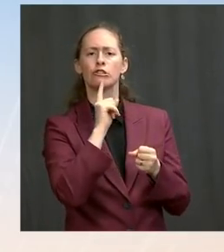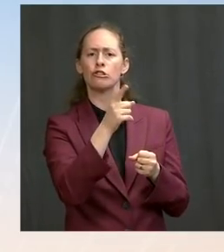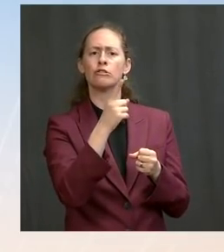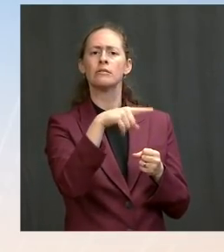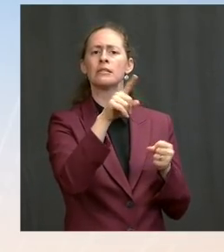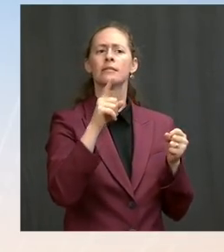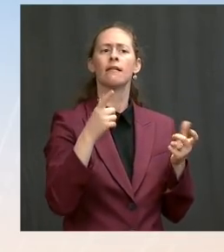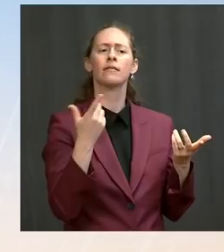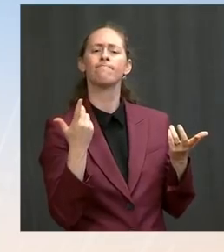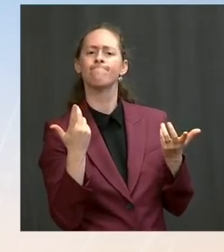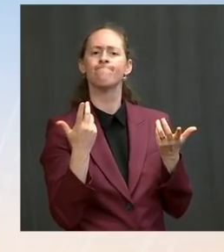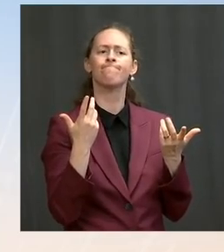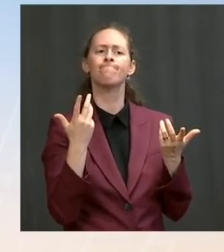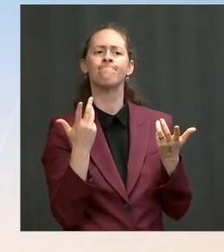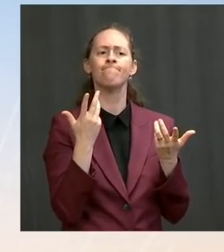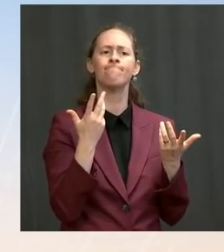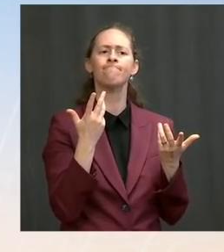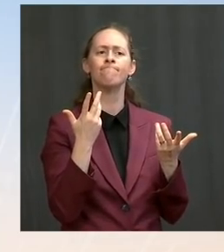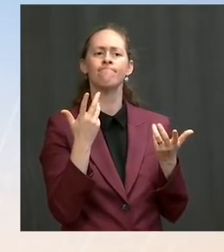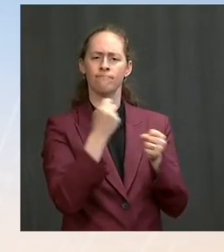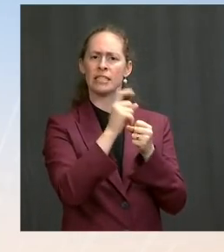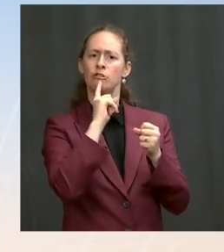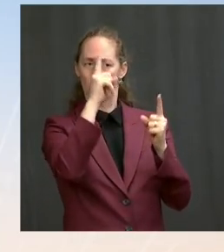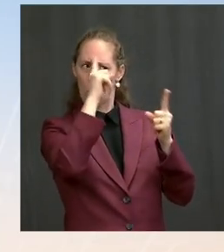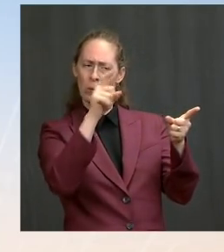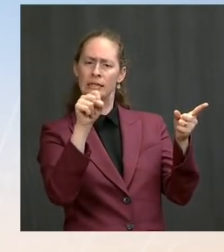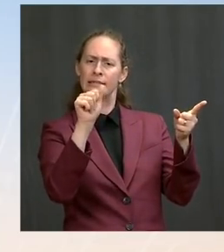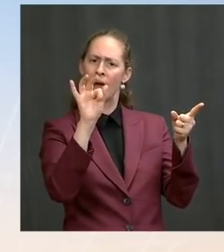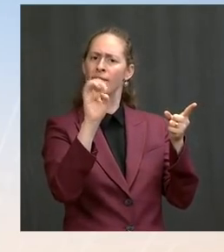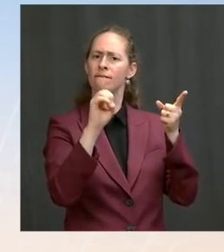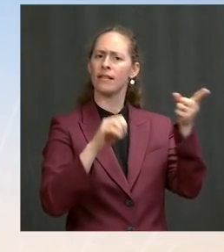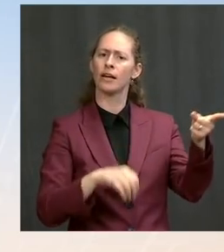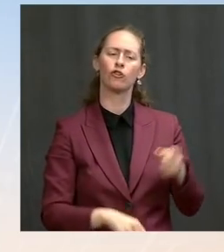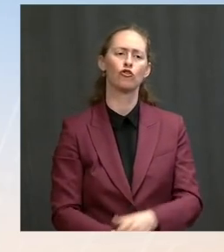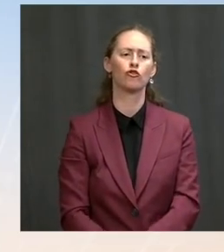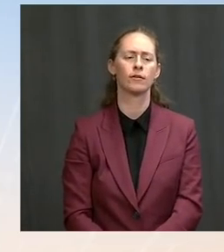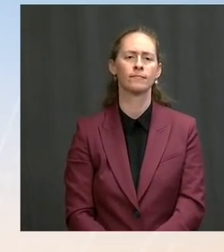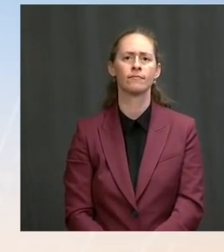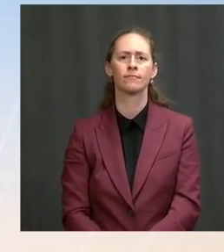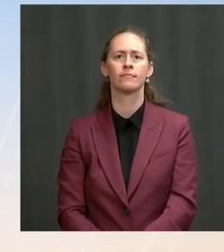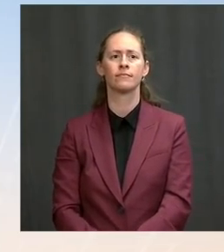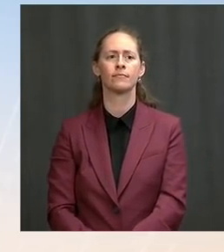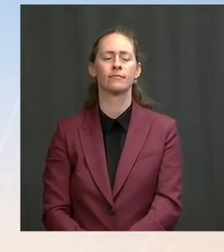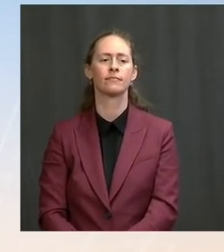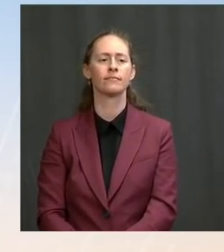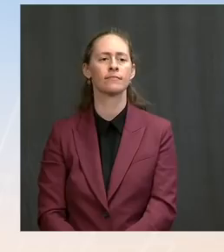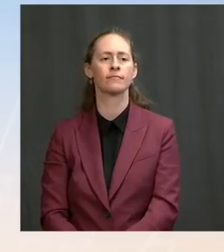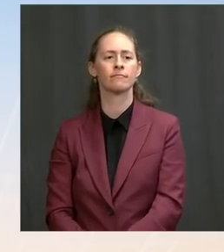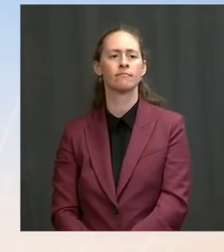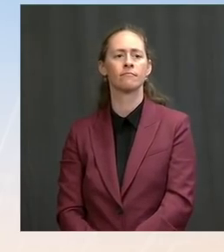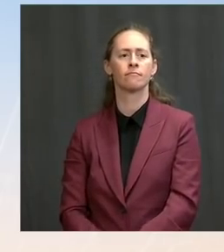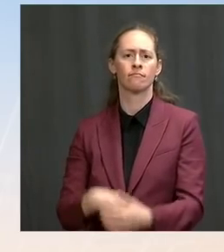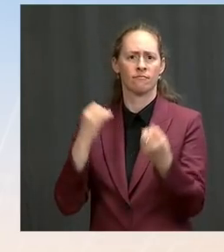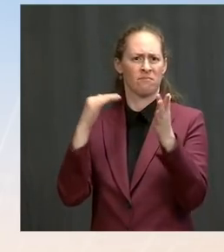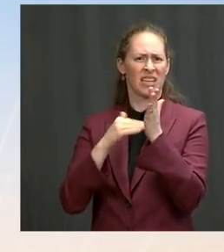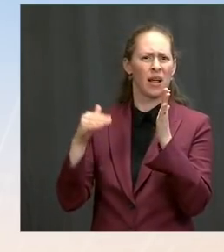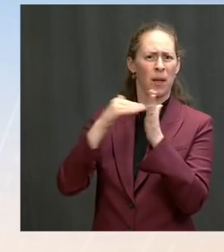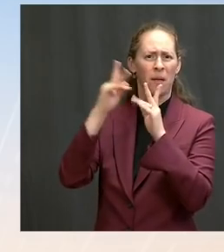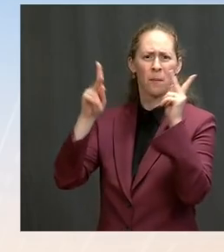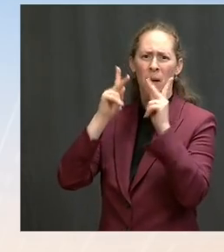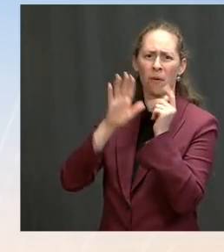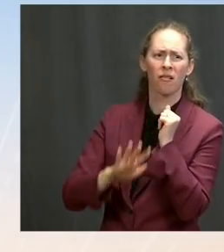those actions safe for those folks. Thanks, Jen. There are millions of people across this country who don't are not